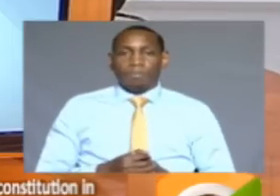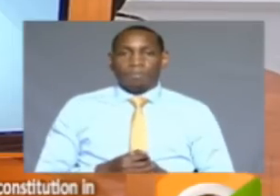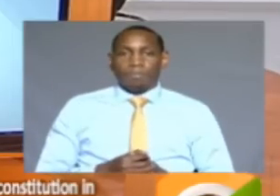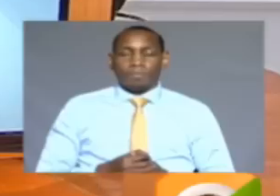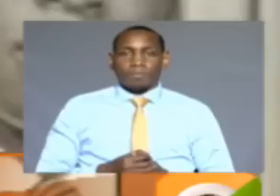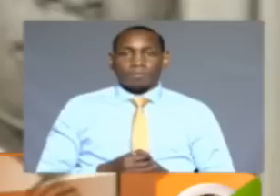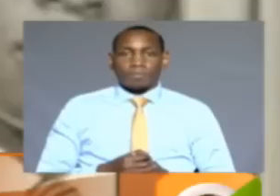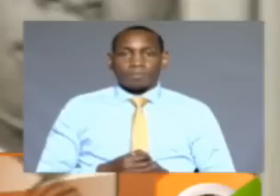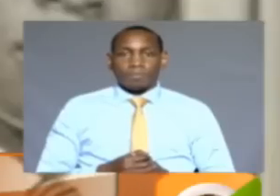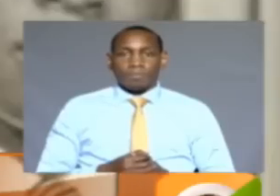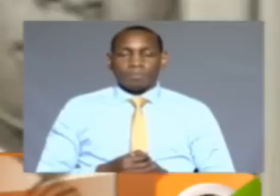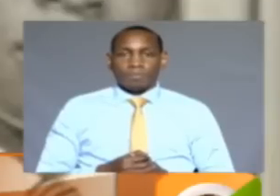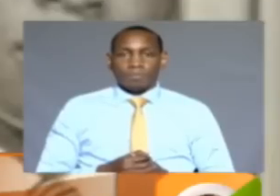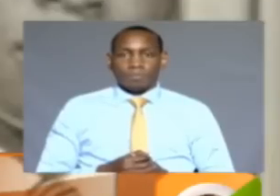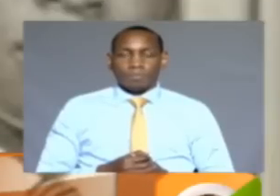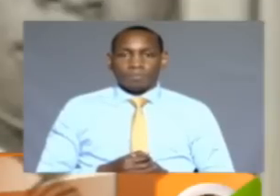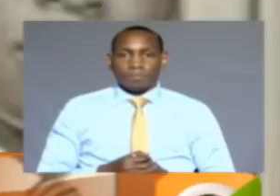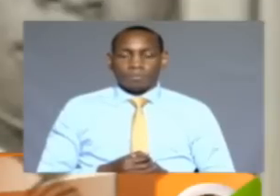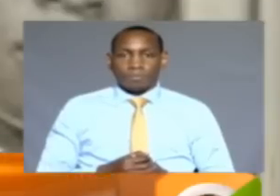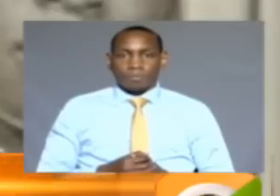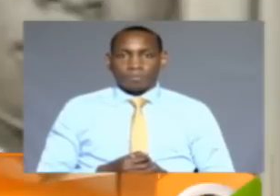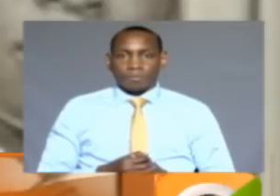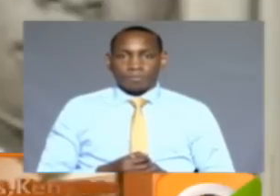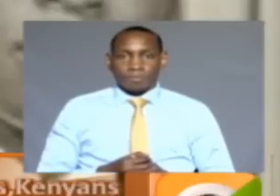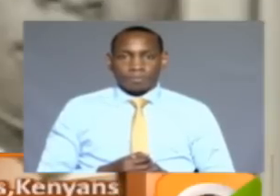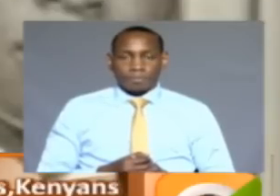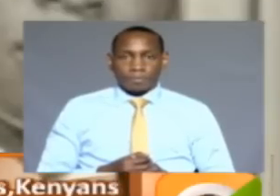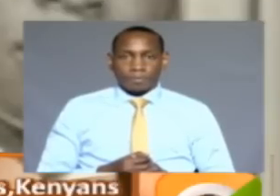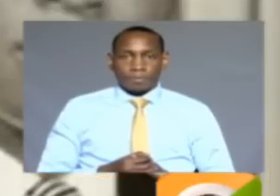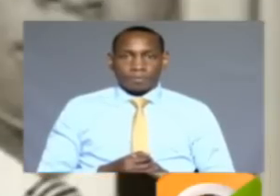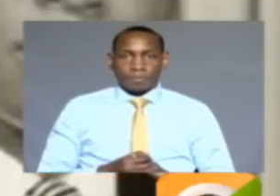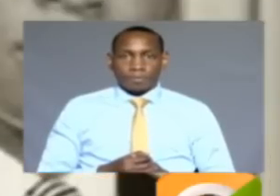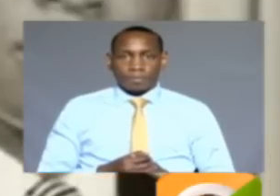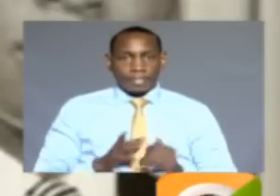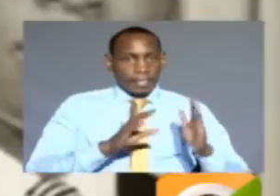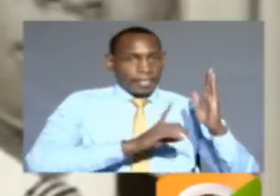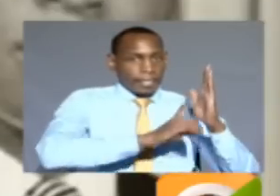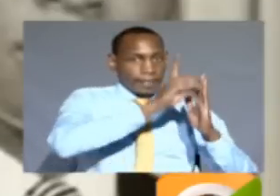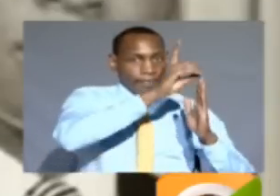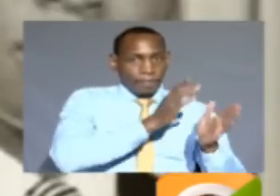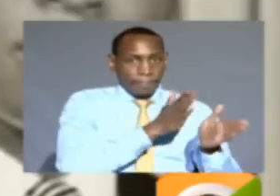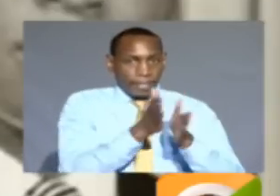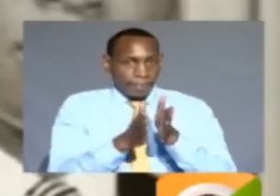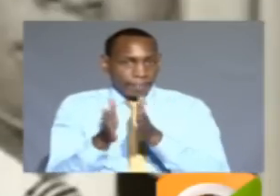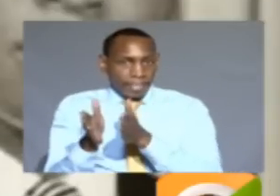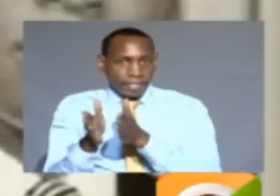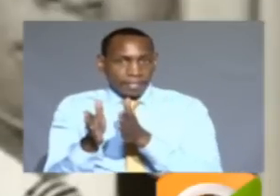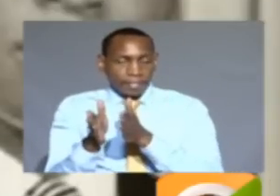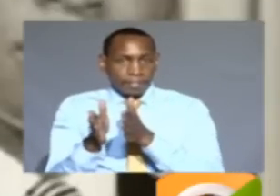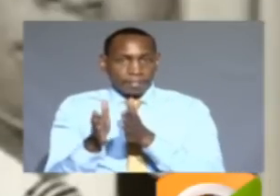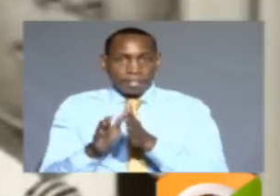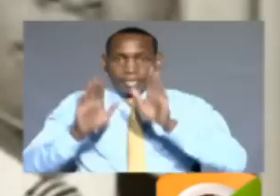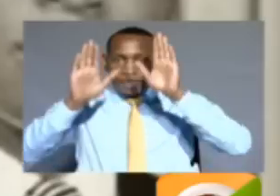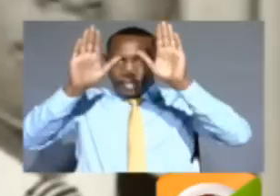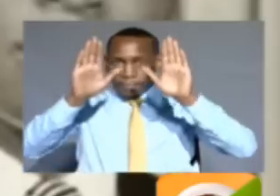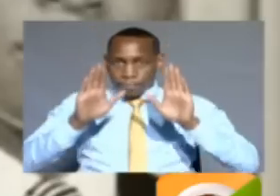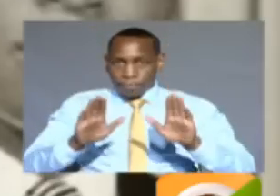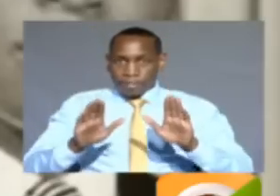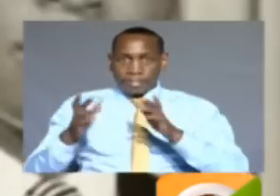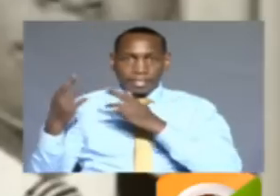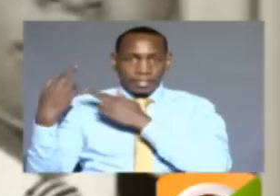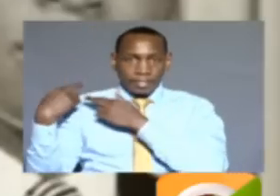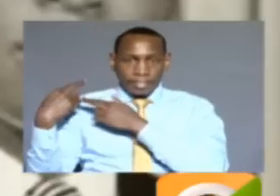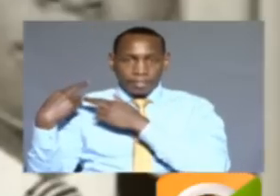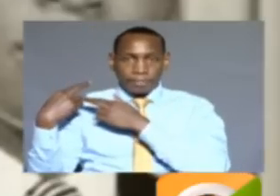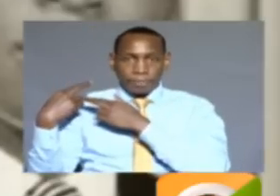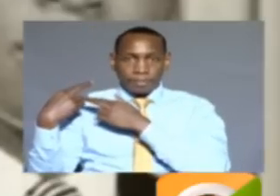Do we? Yes, Robert. It's an integral part of development planning. It is an essential part for the